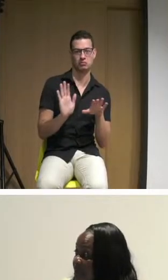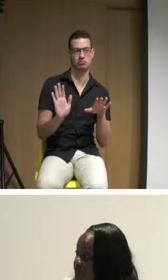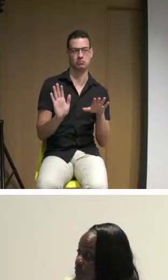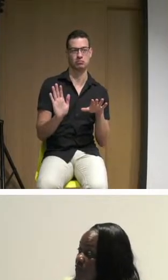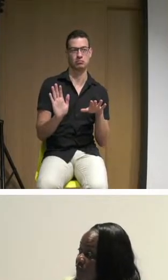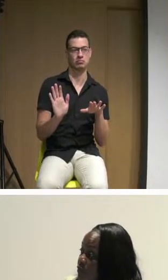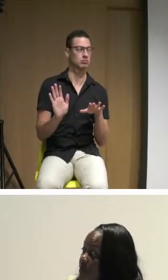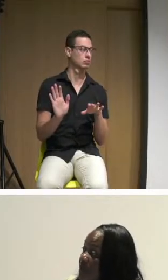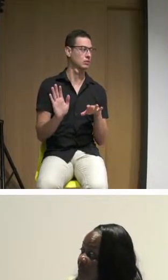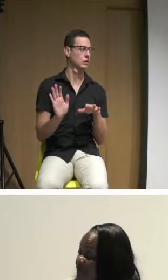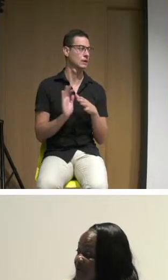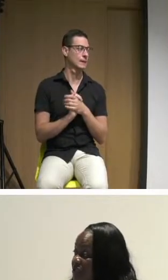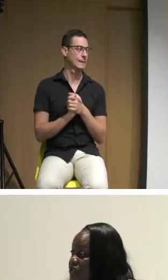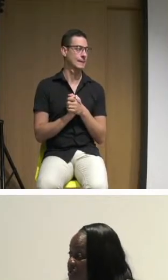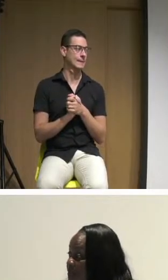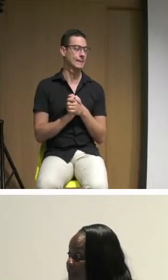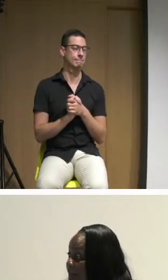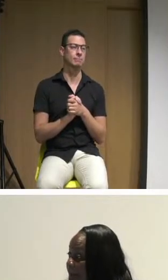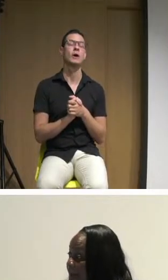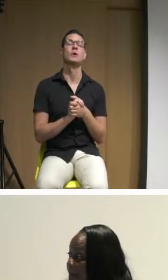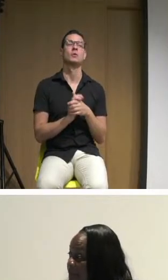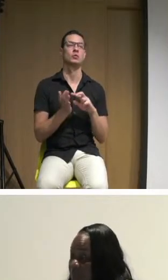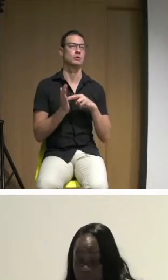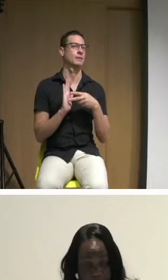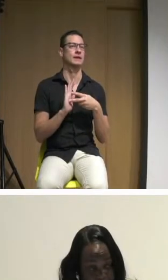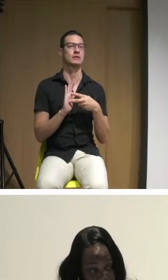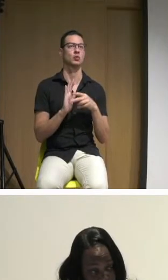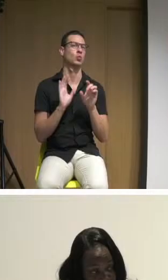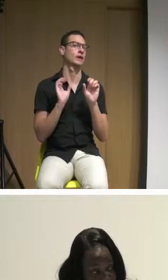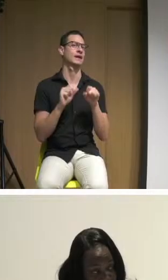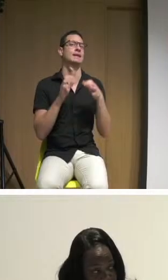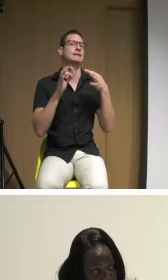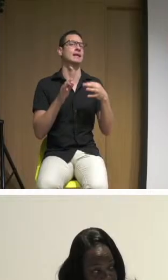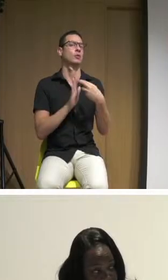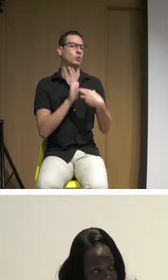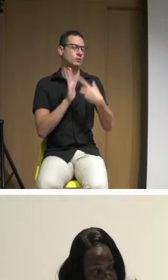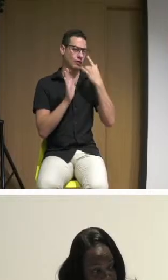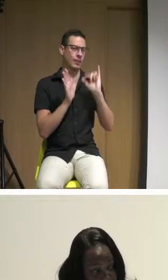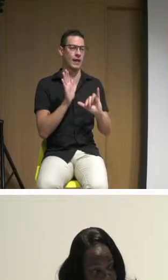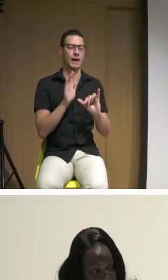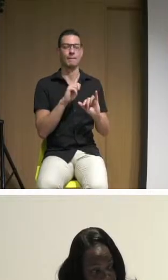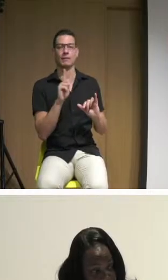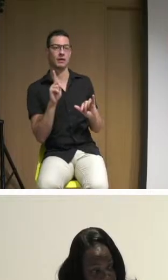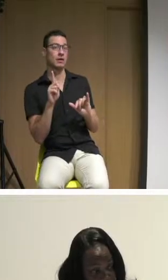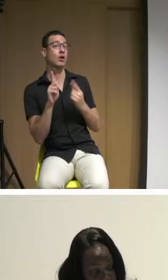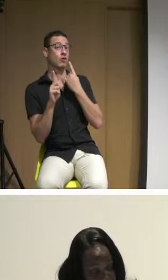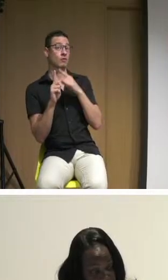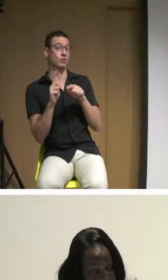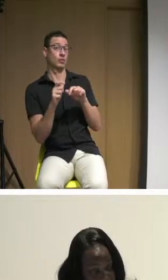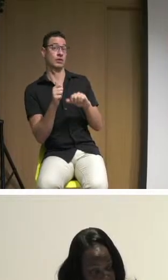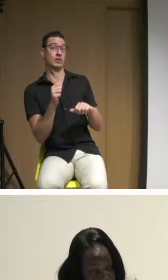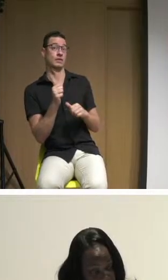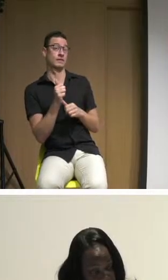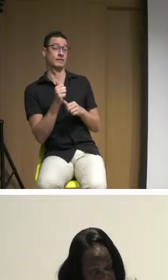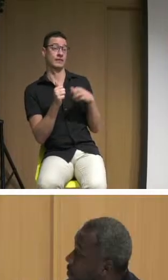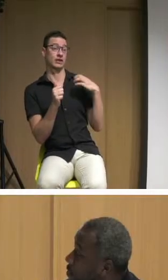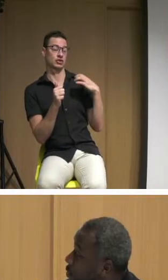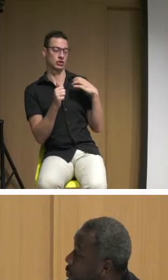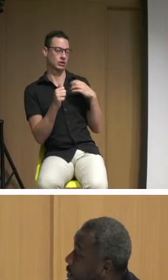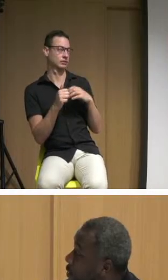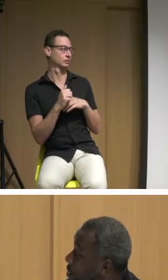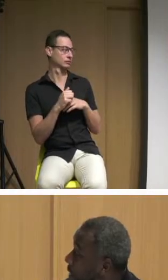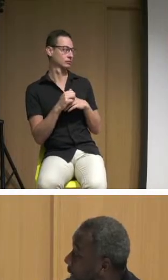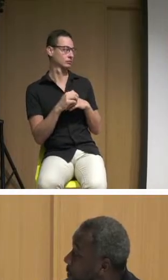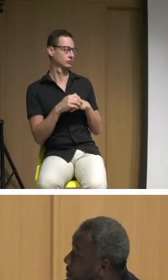do that vote for the vice chair. So I'm sorry, but I just wanted to jump in on this. Were the other